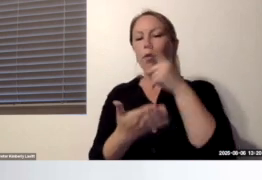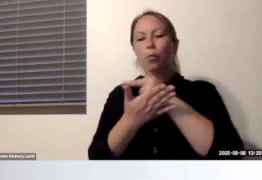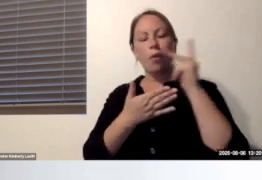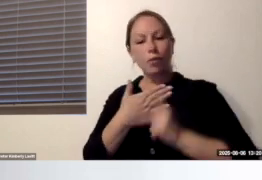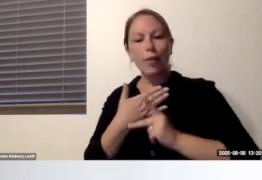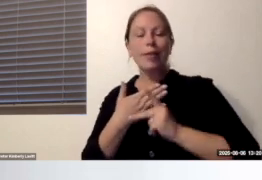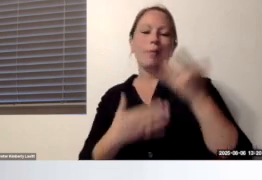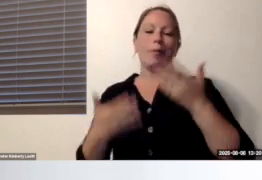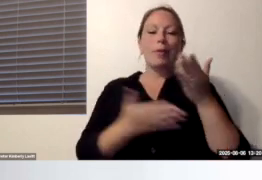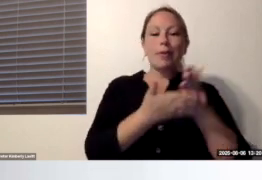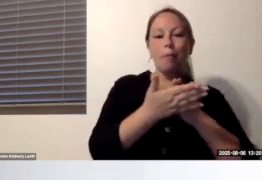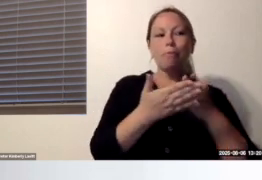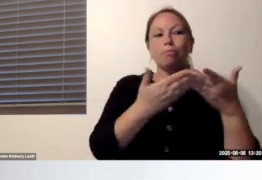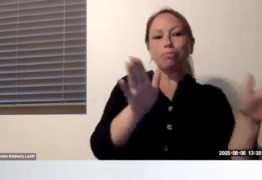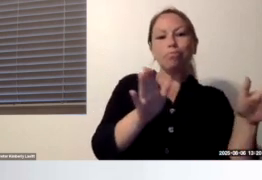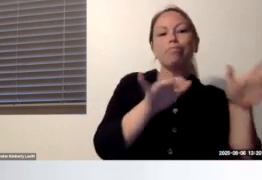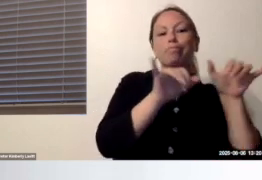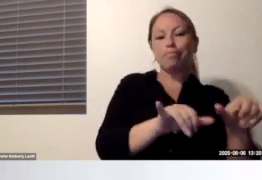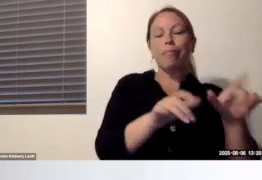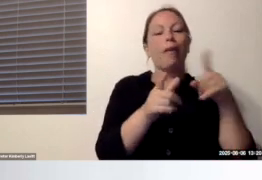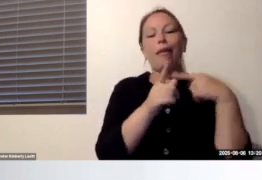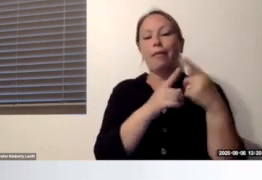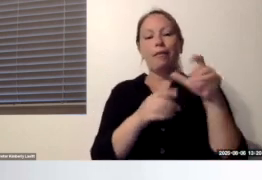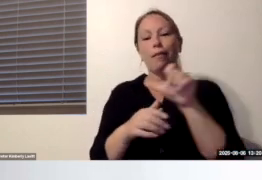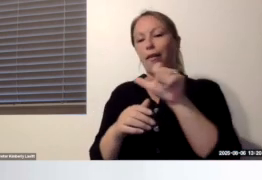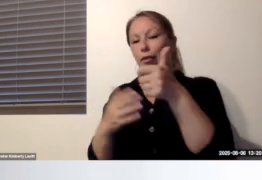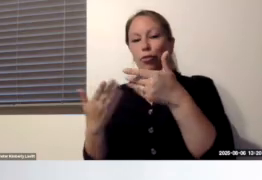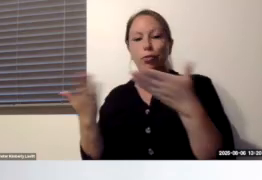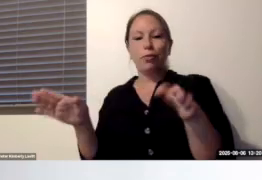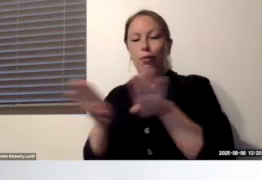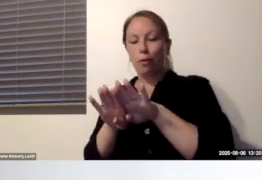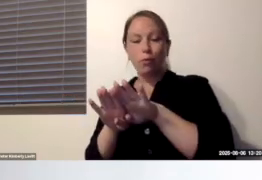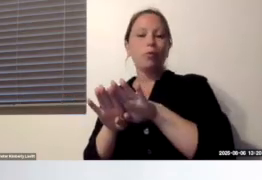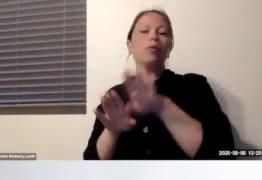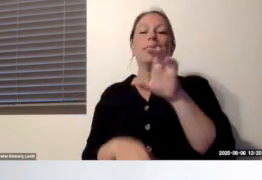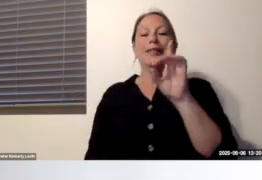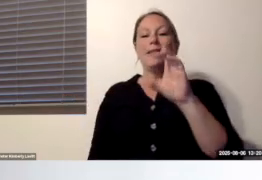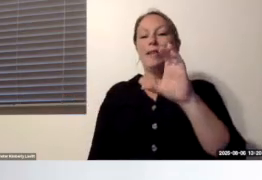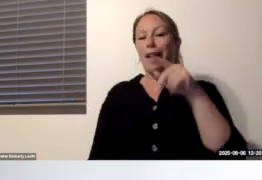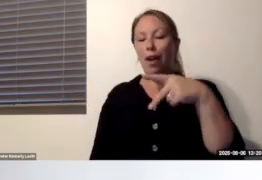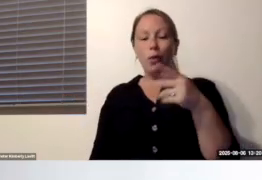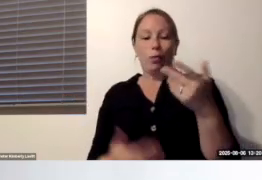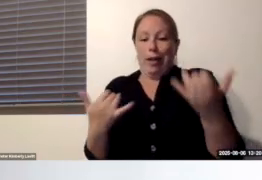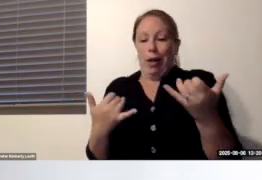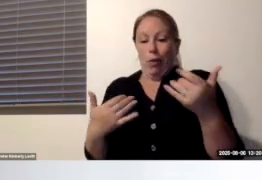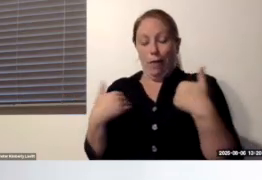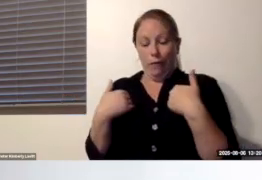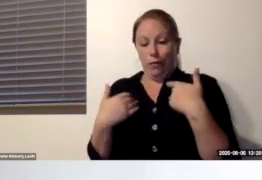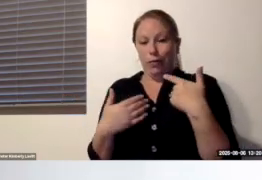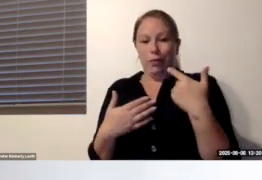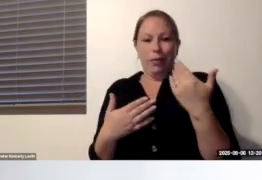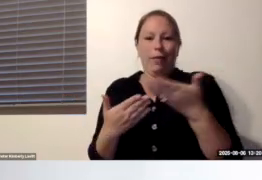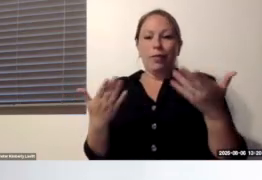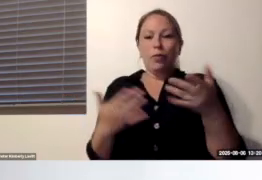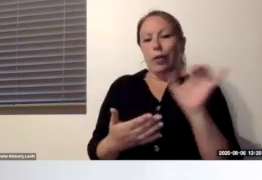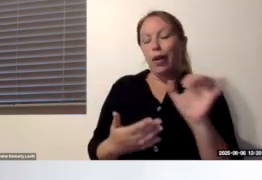others. DCAP won't be open for very long. We are unfortunately just at a spot right now where, with the